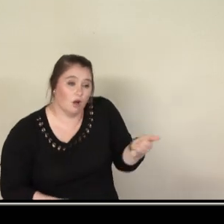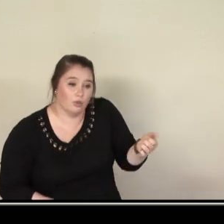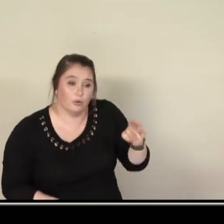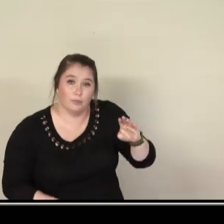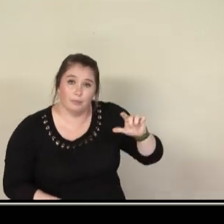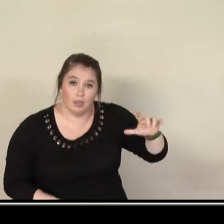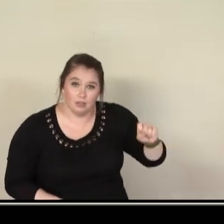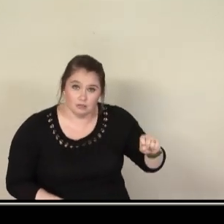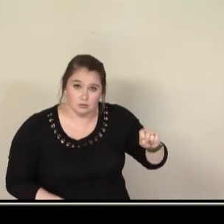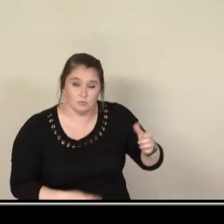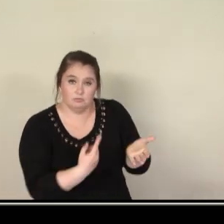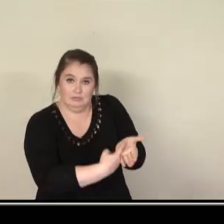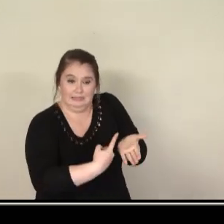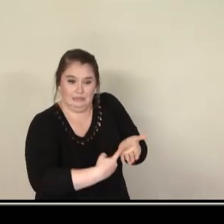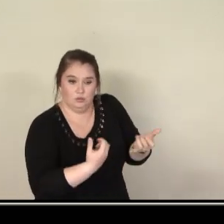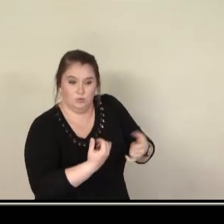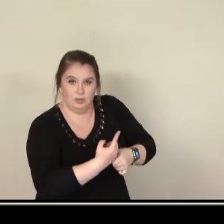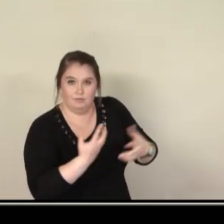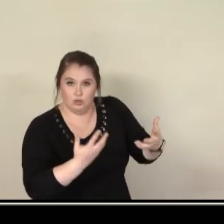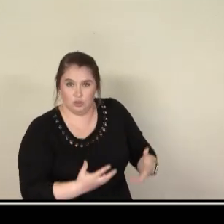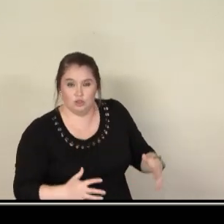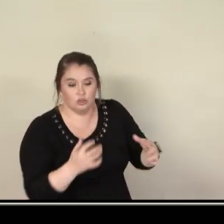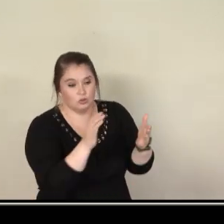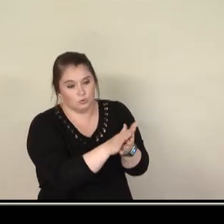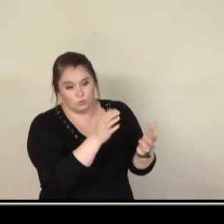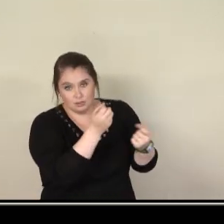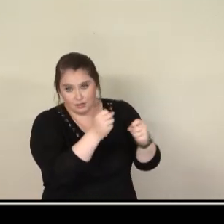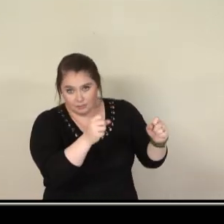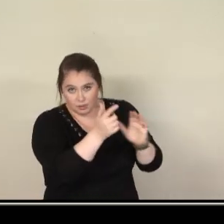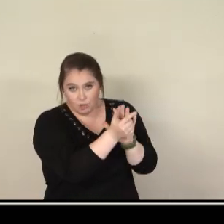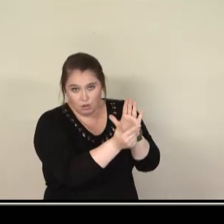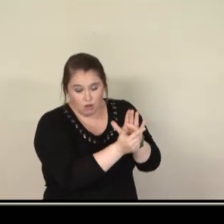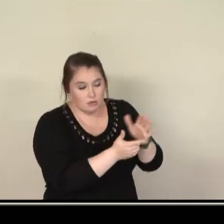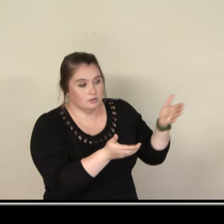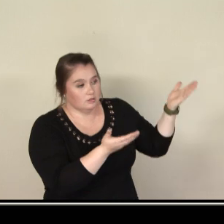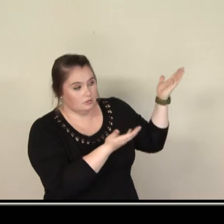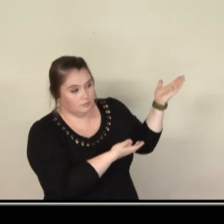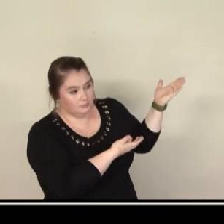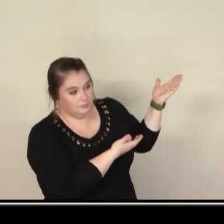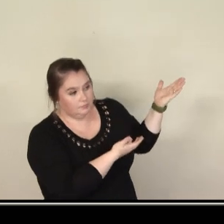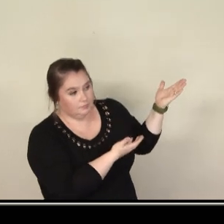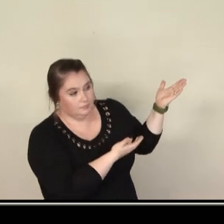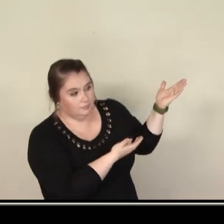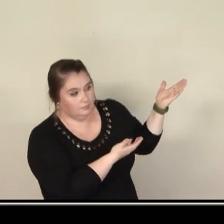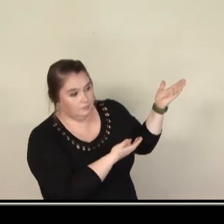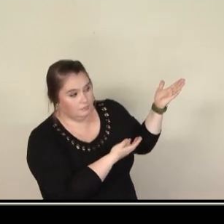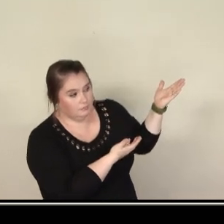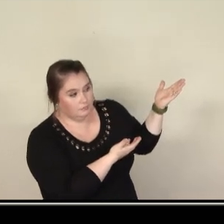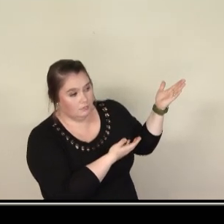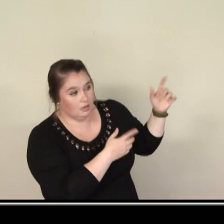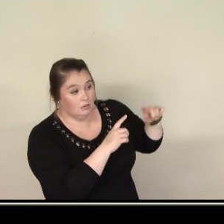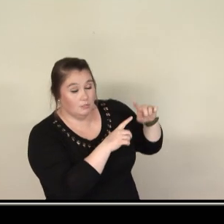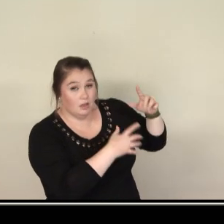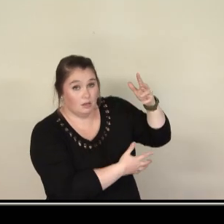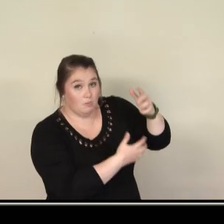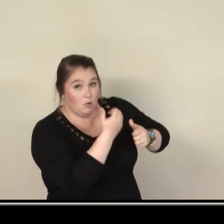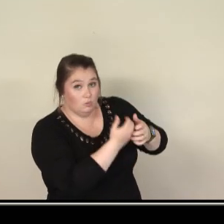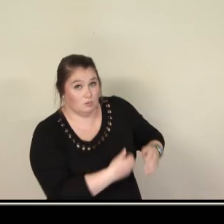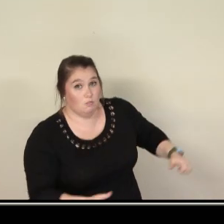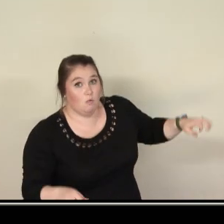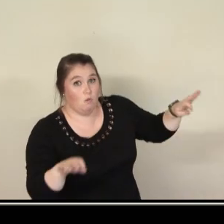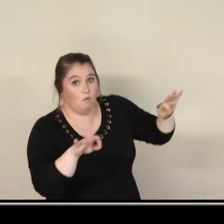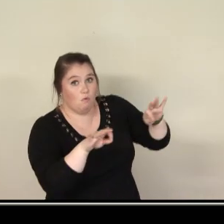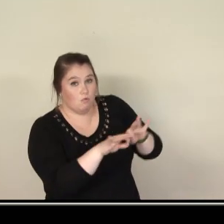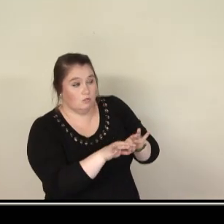talked about today. There's some school safety laws, the education safety counts, but the big one is on the next